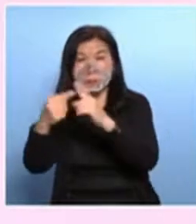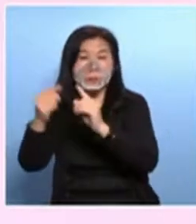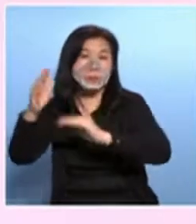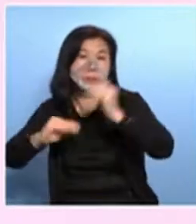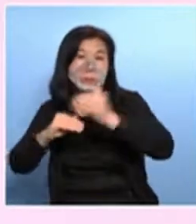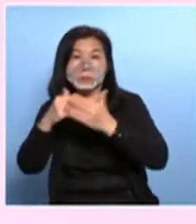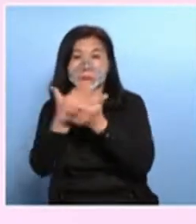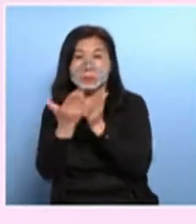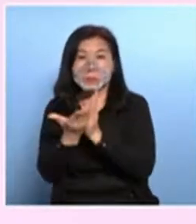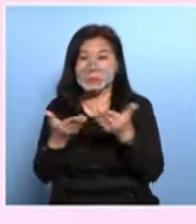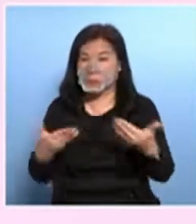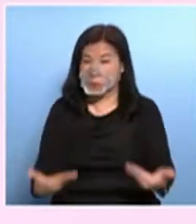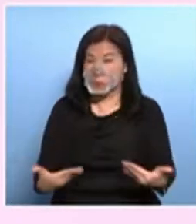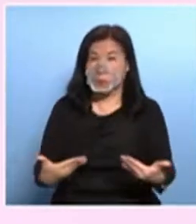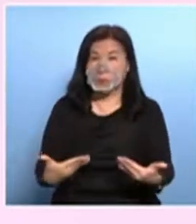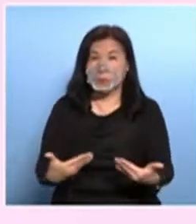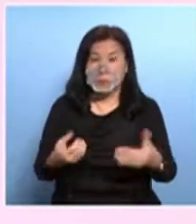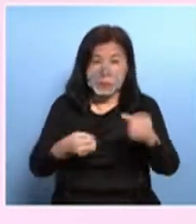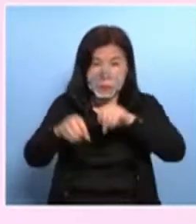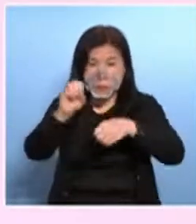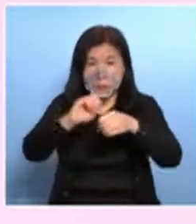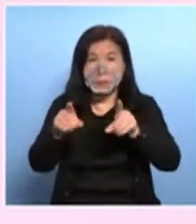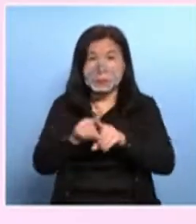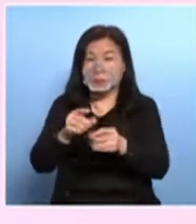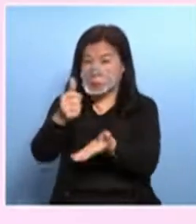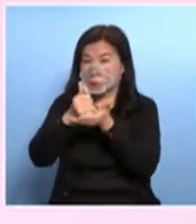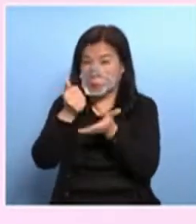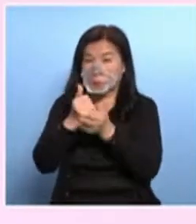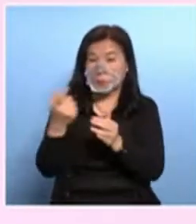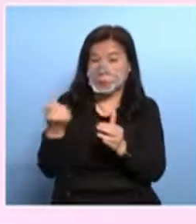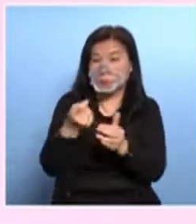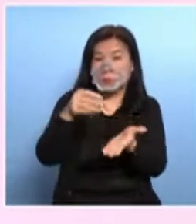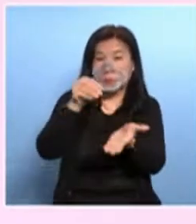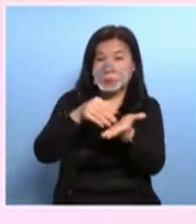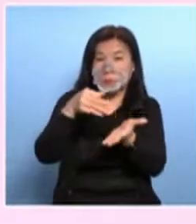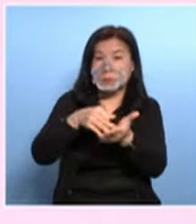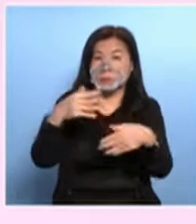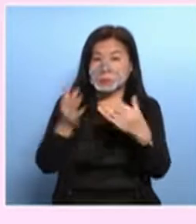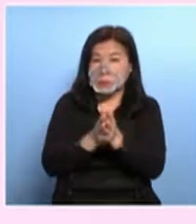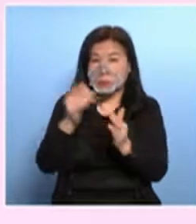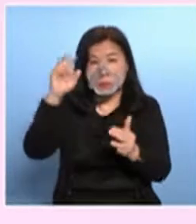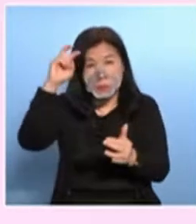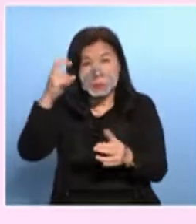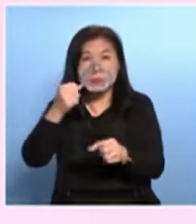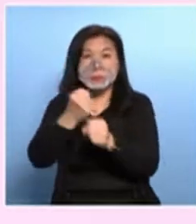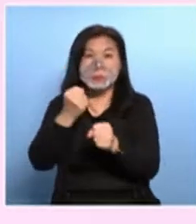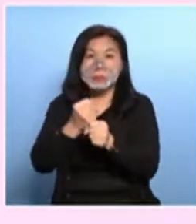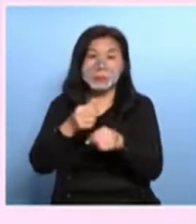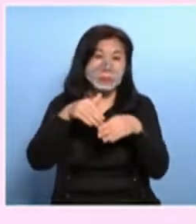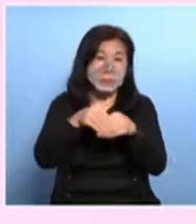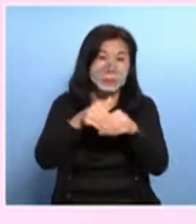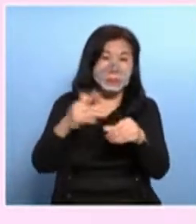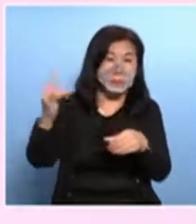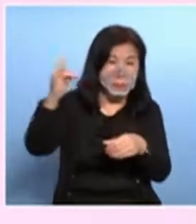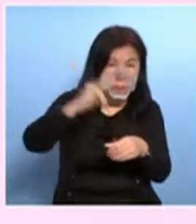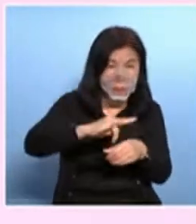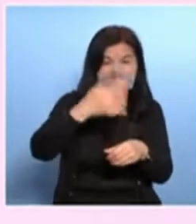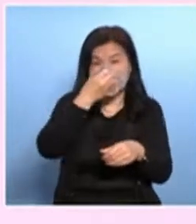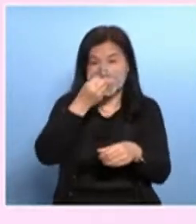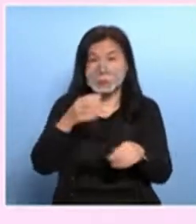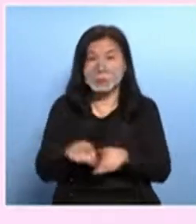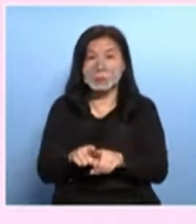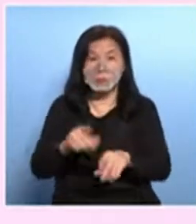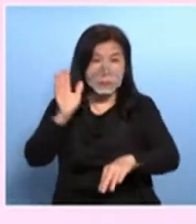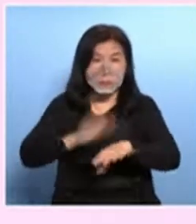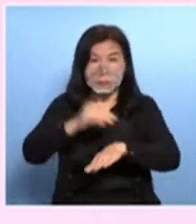provide incentives or subsidies for graduates to pursue a career in INT. At present, the Technology Talent Ambition Scheme provides